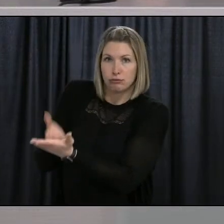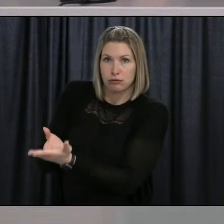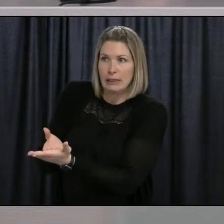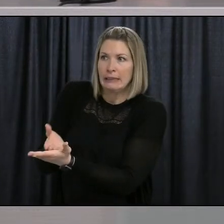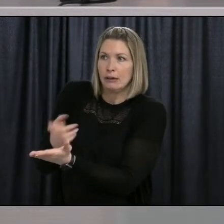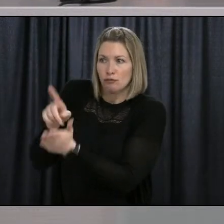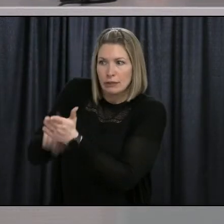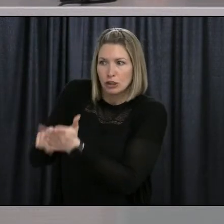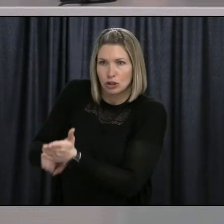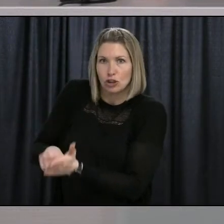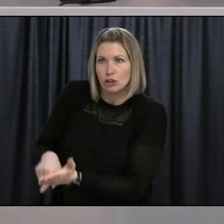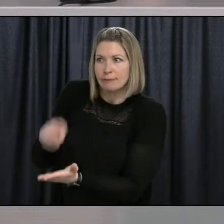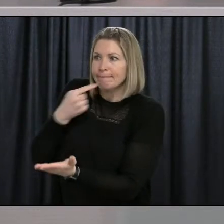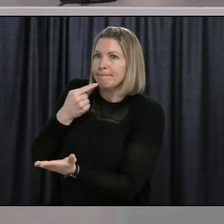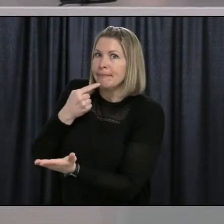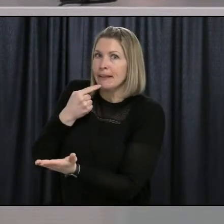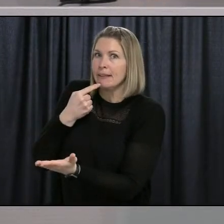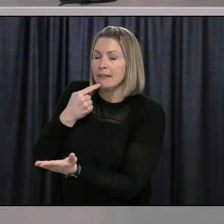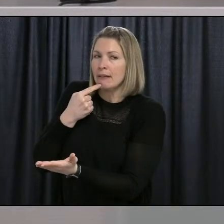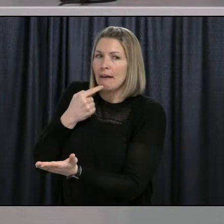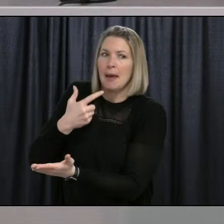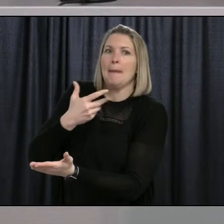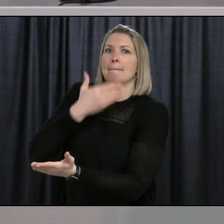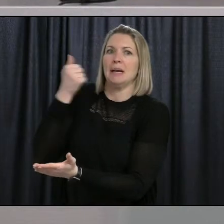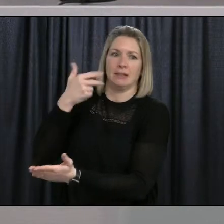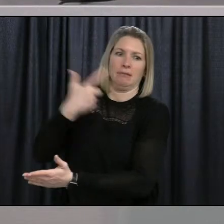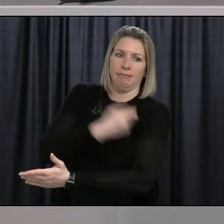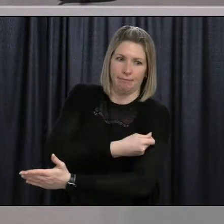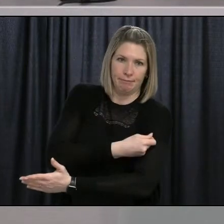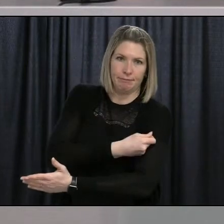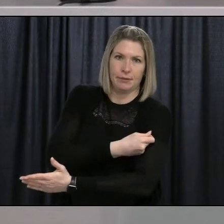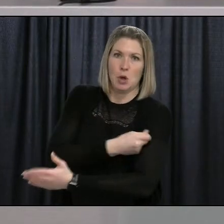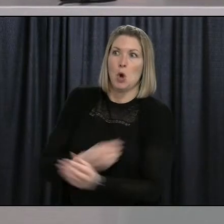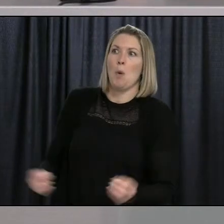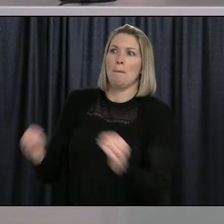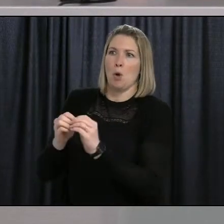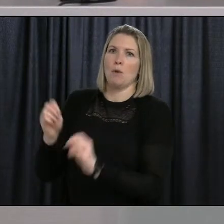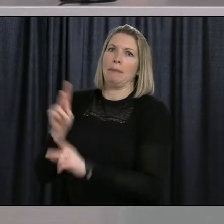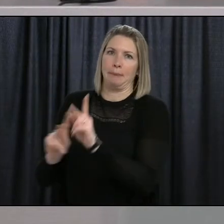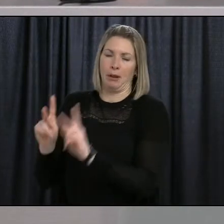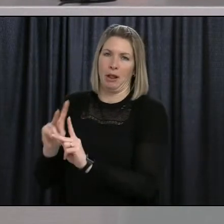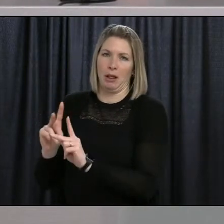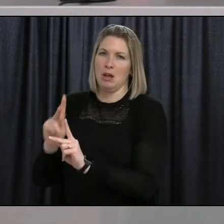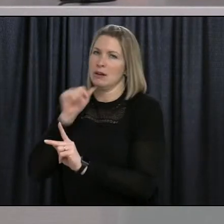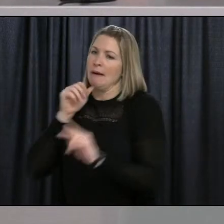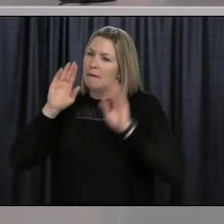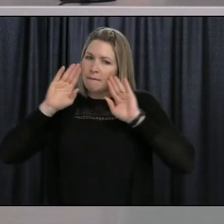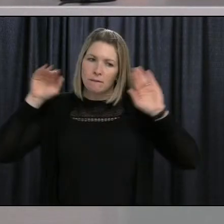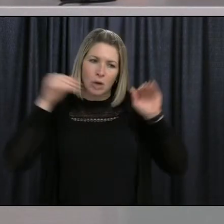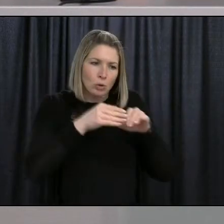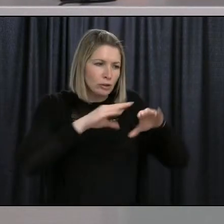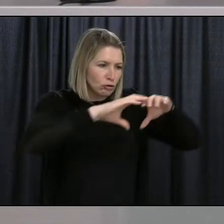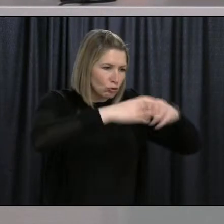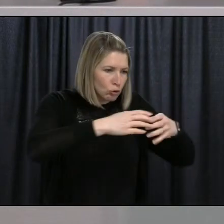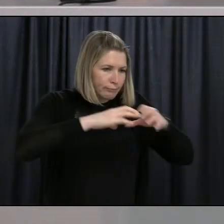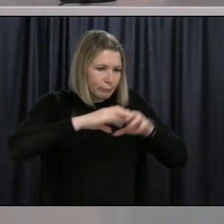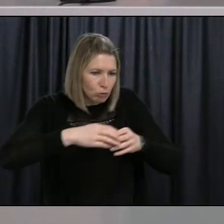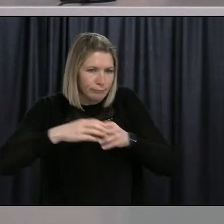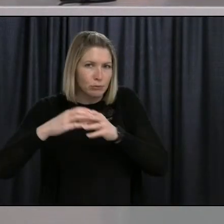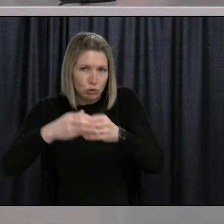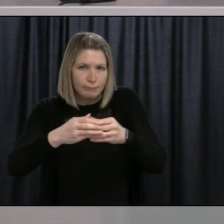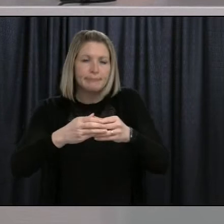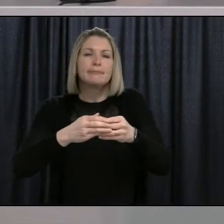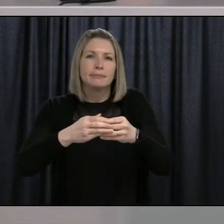how the efficacy of that, certainly Dr. Fitzgerald has stated that in terms of the efficacy with respect